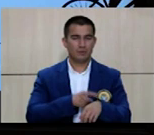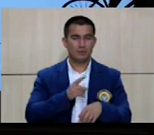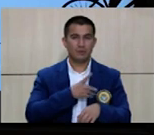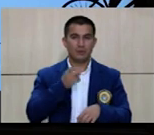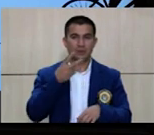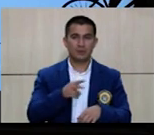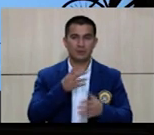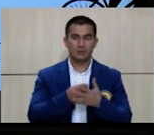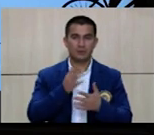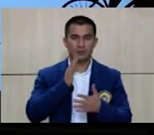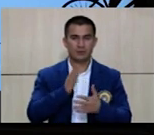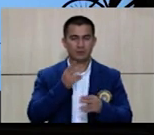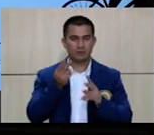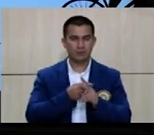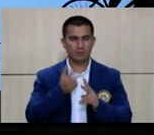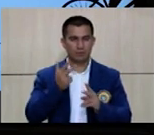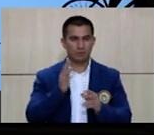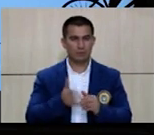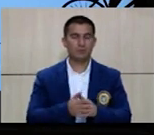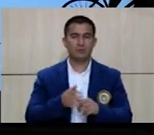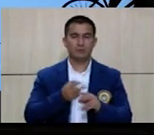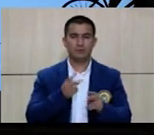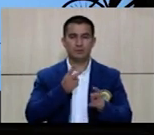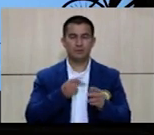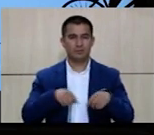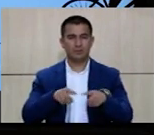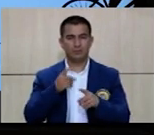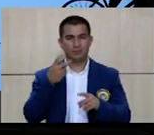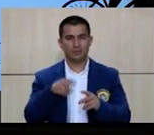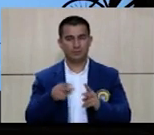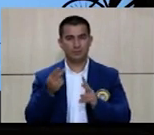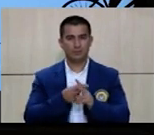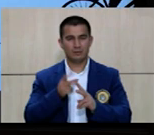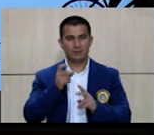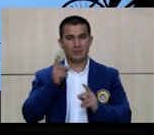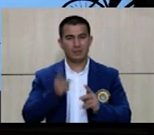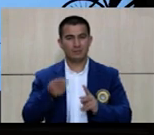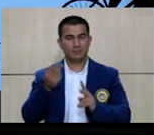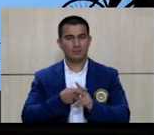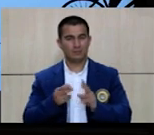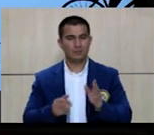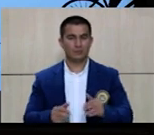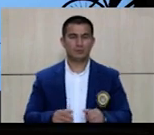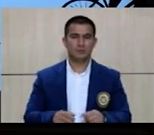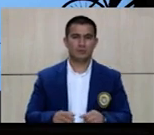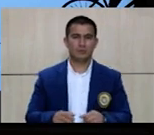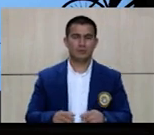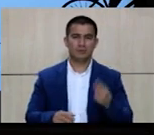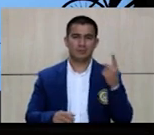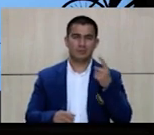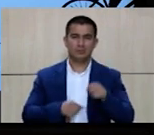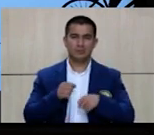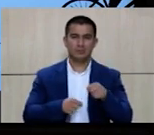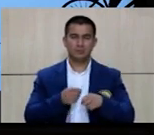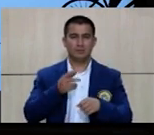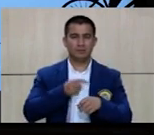ni x plus 3 ga bo'lamiz, ikkinchi holatda 120 ni x ga bo'lamiz. Birinchi velosipedchi